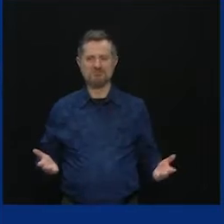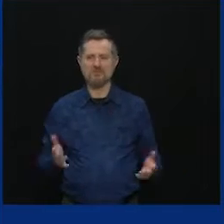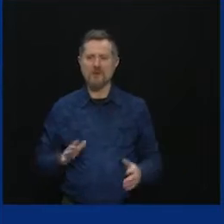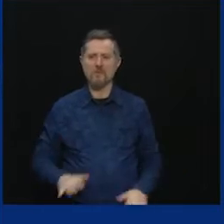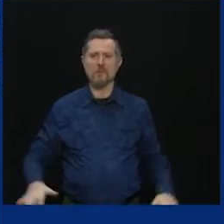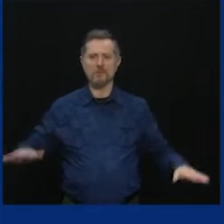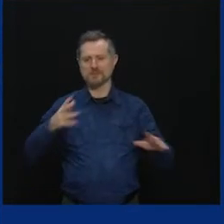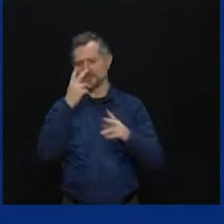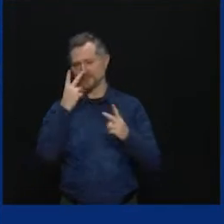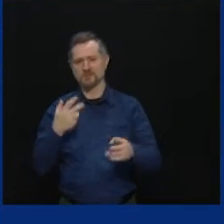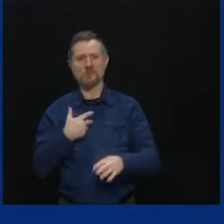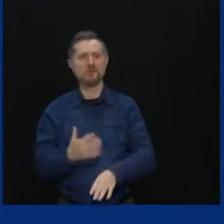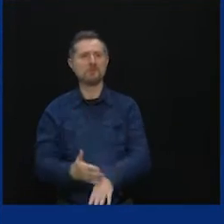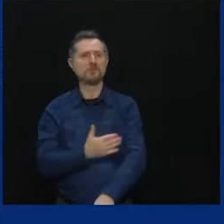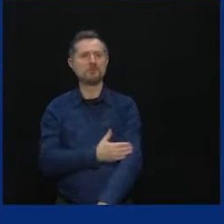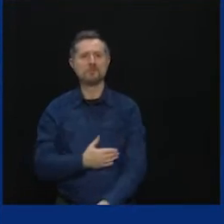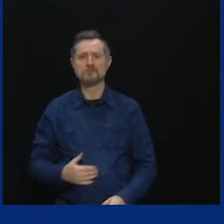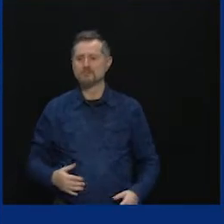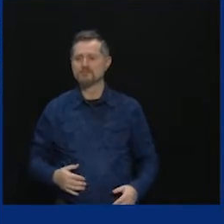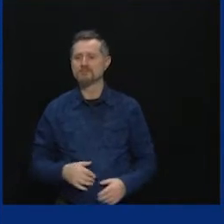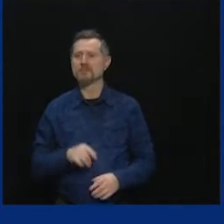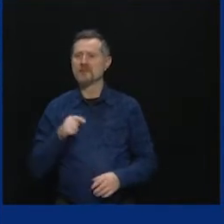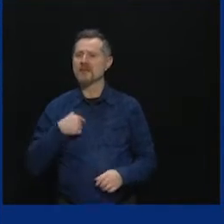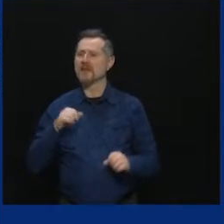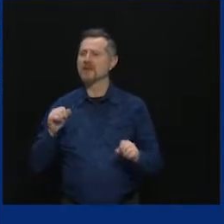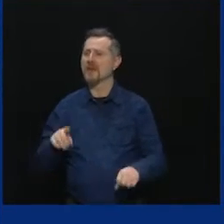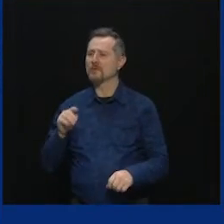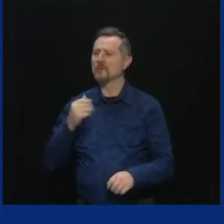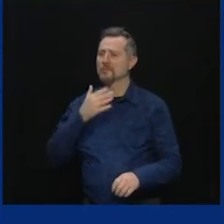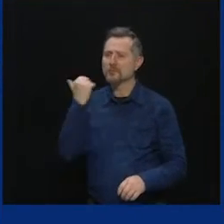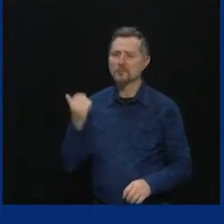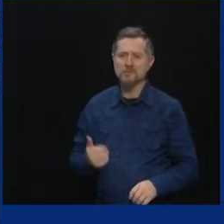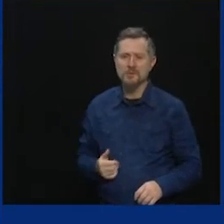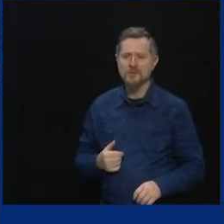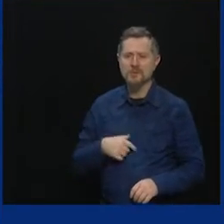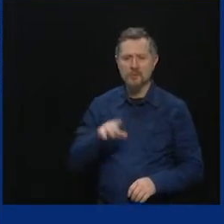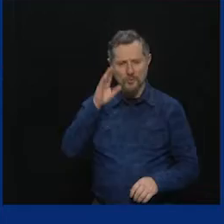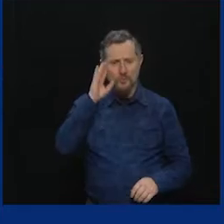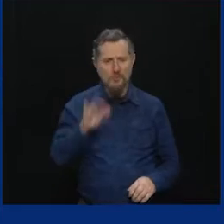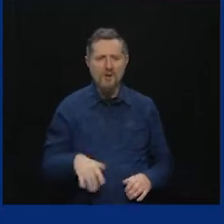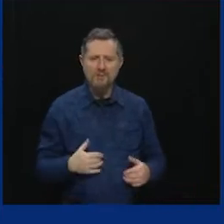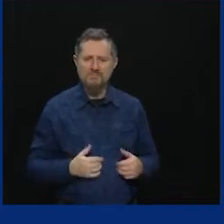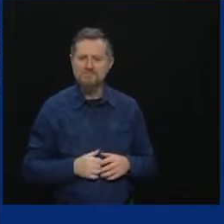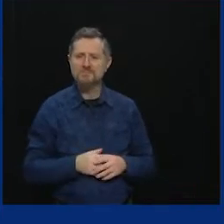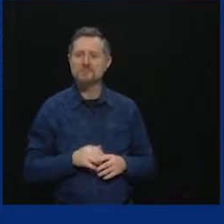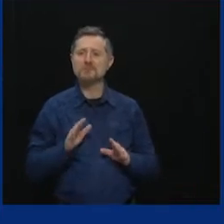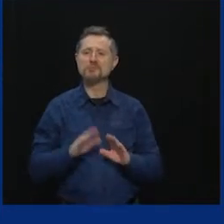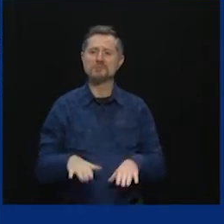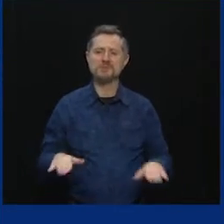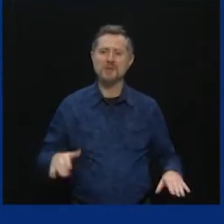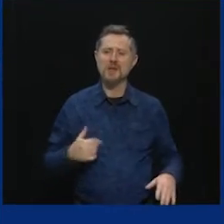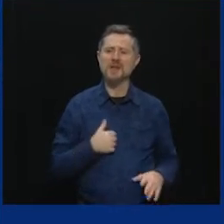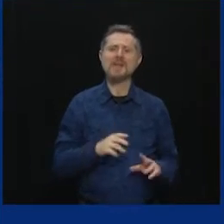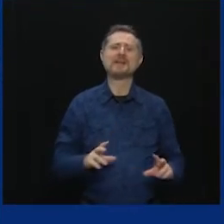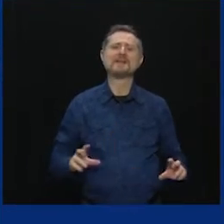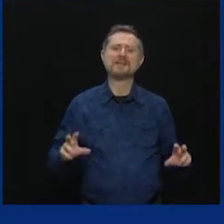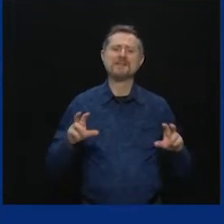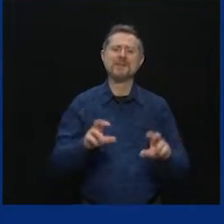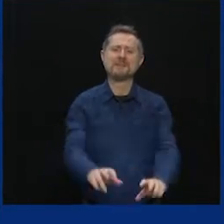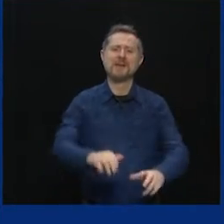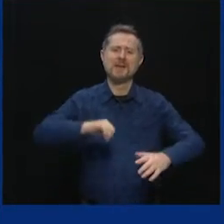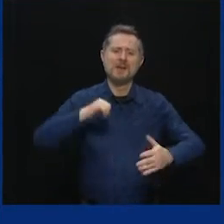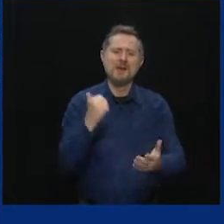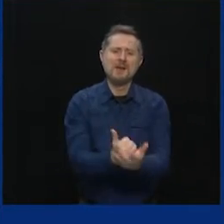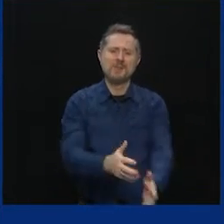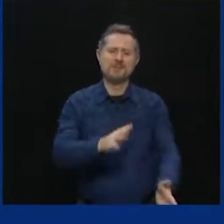know that we can do better. I know we can invest in our children at a